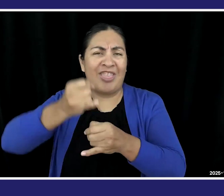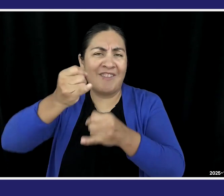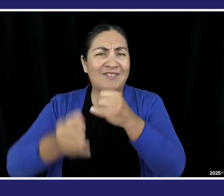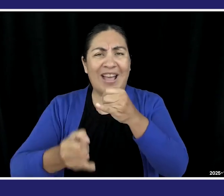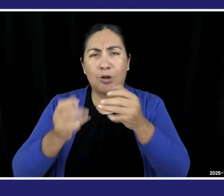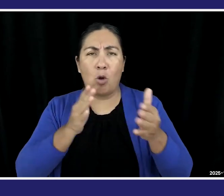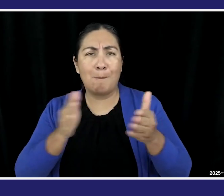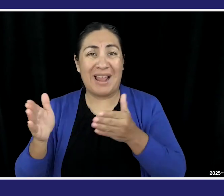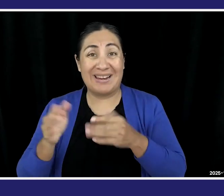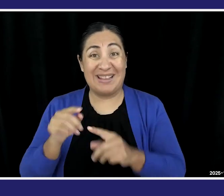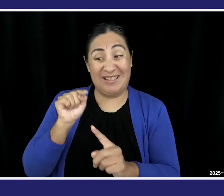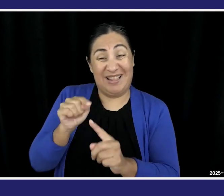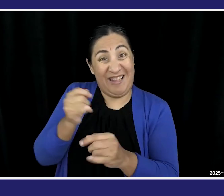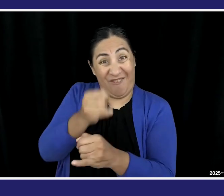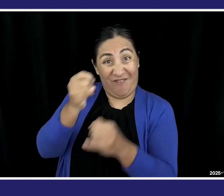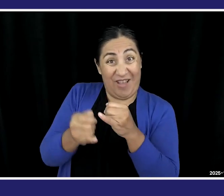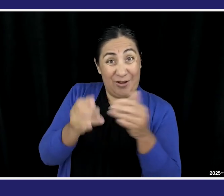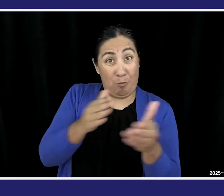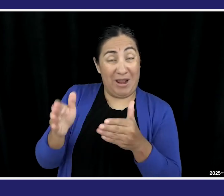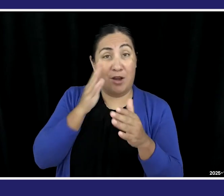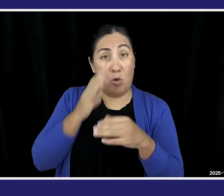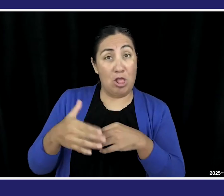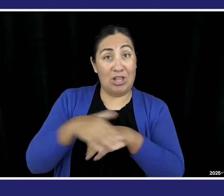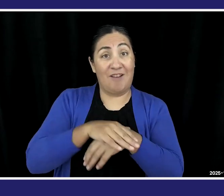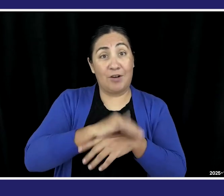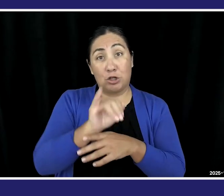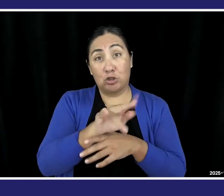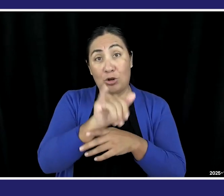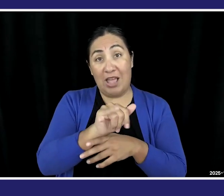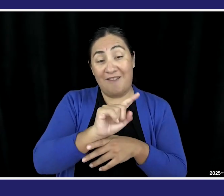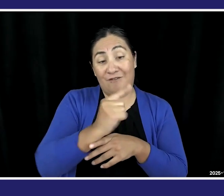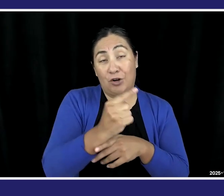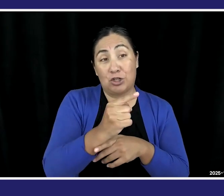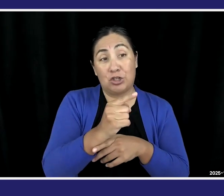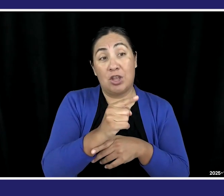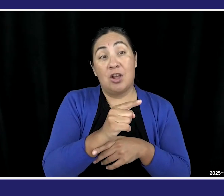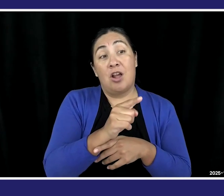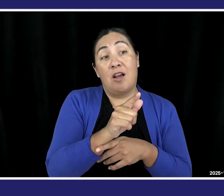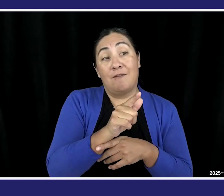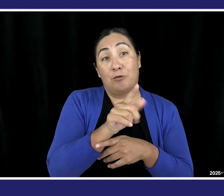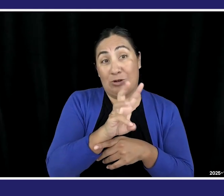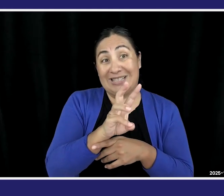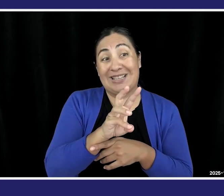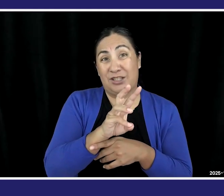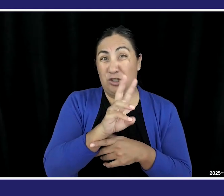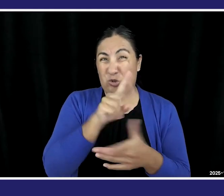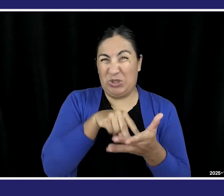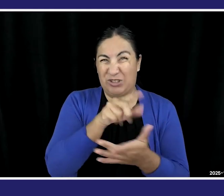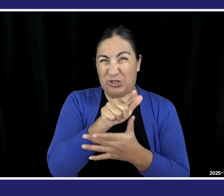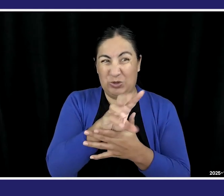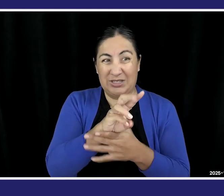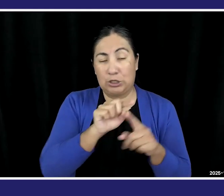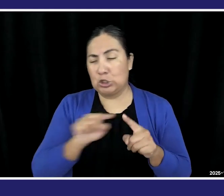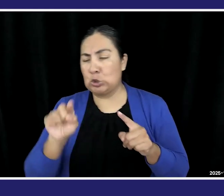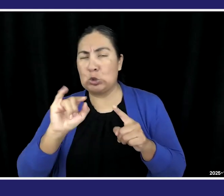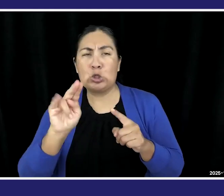that final plan is going to cover the period from July 1st of 26 through June 30th of 29. And we